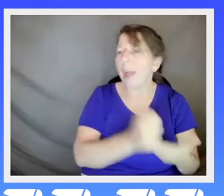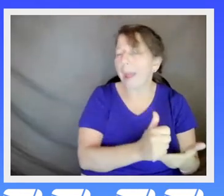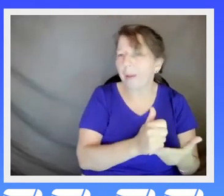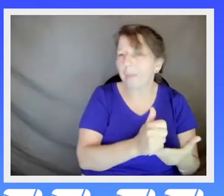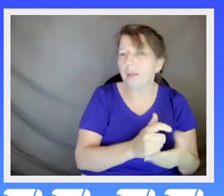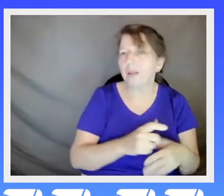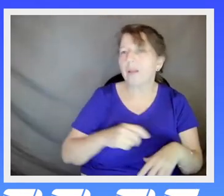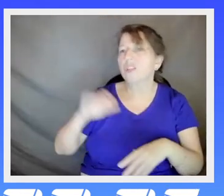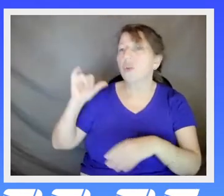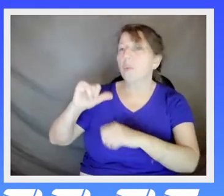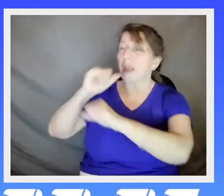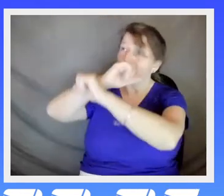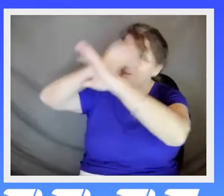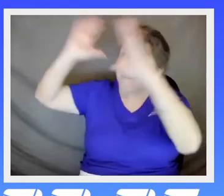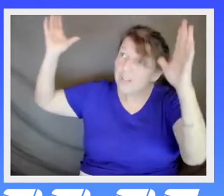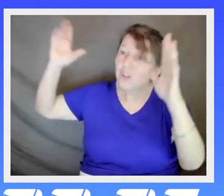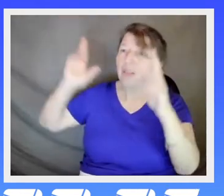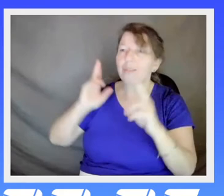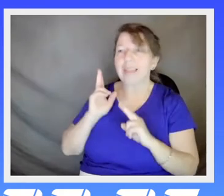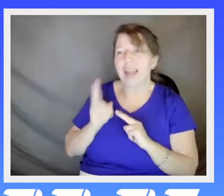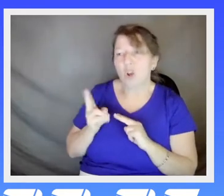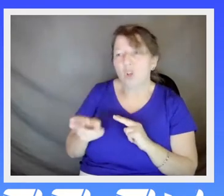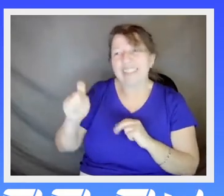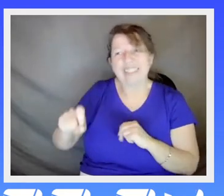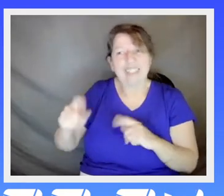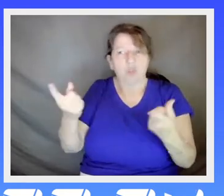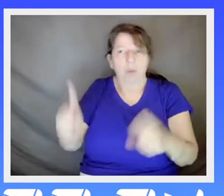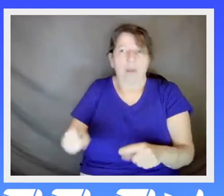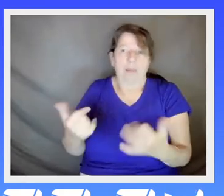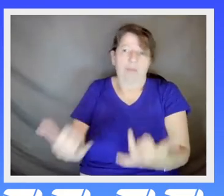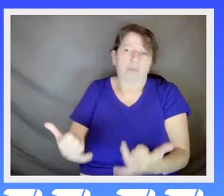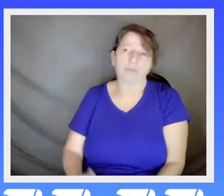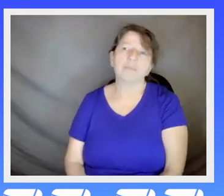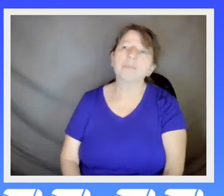and urgency is central to all of it.